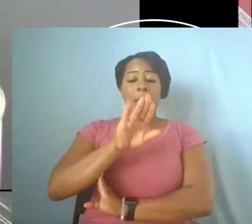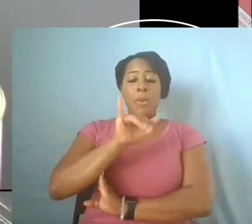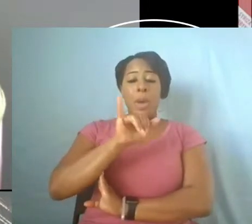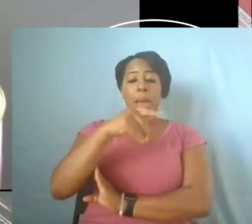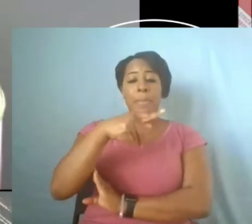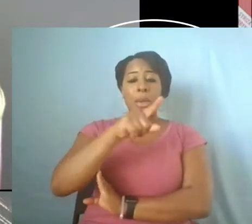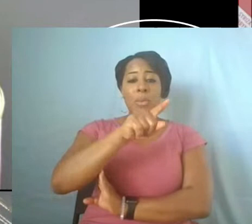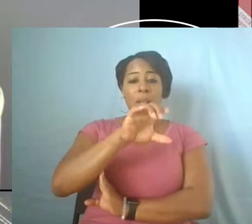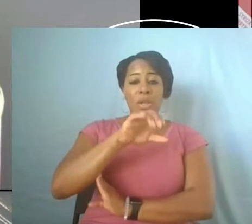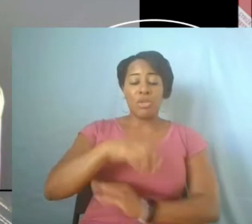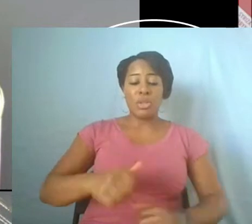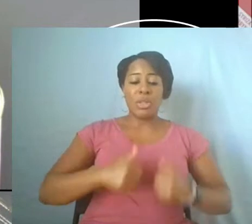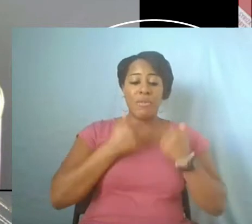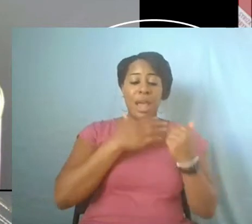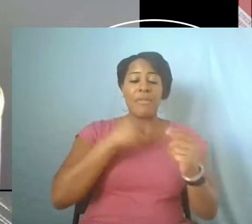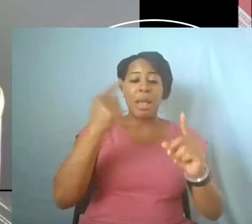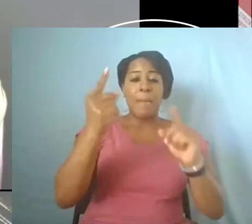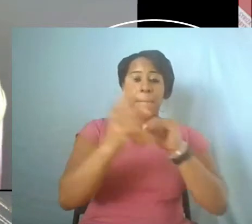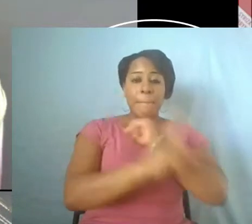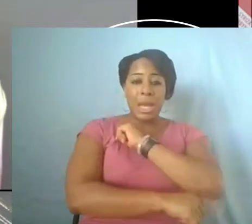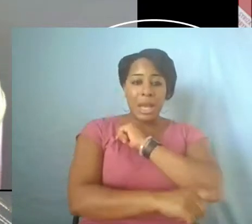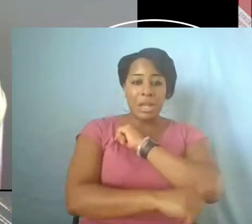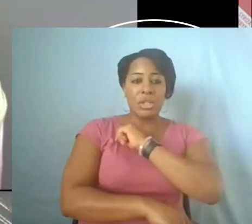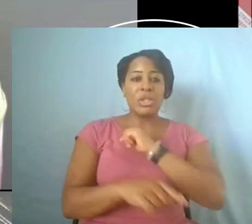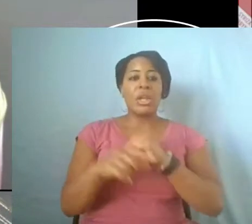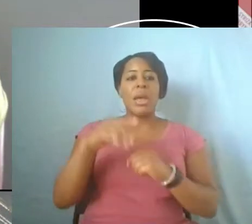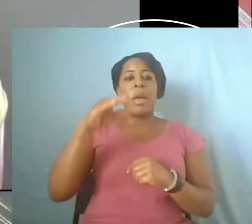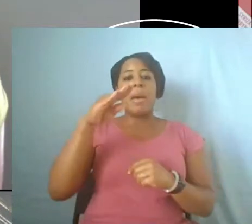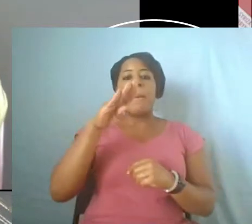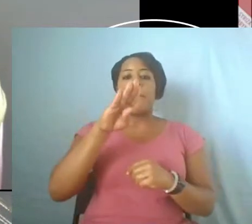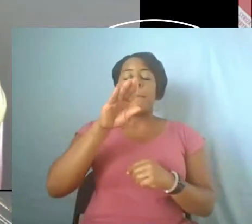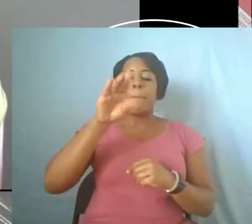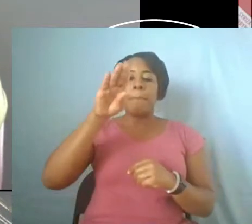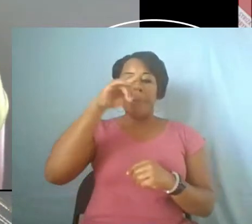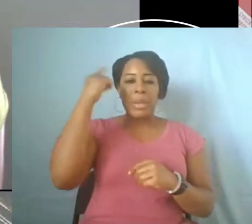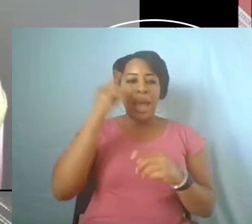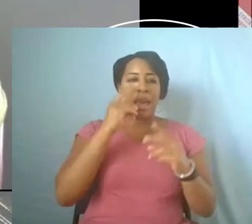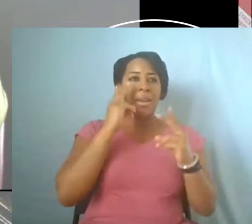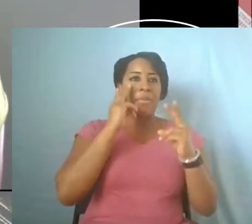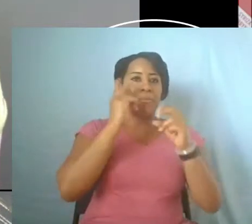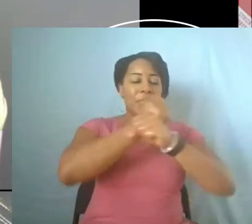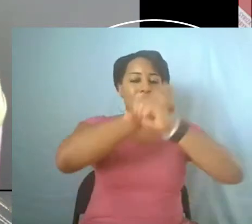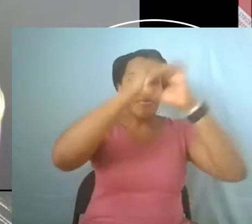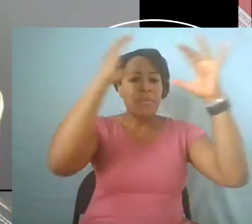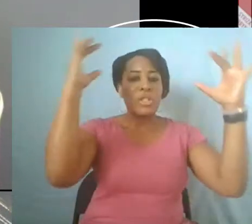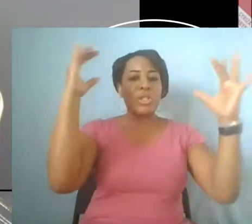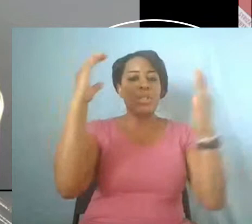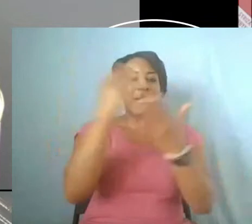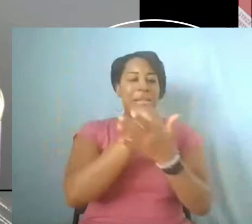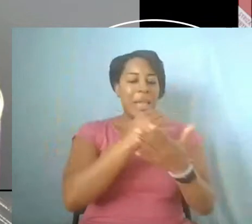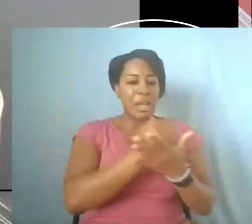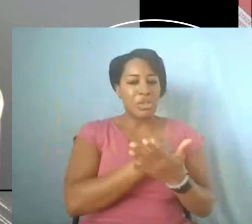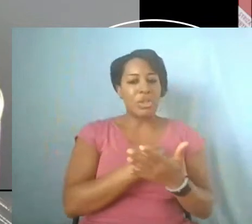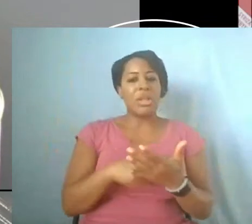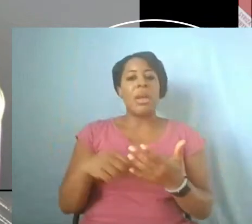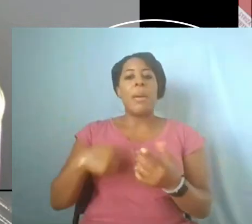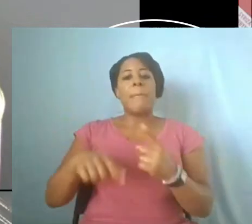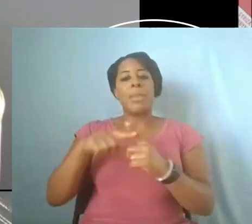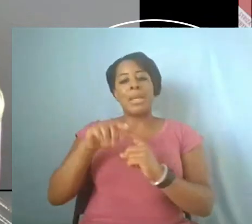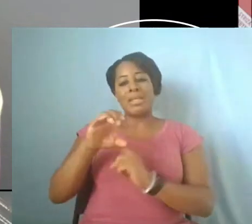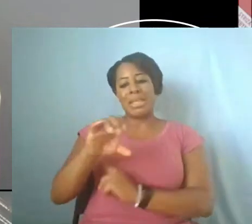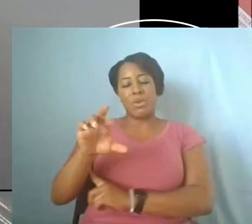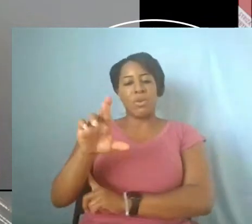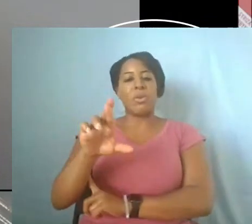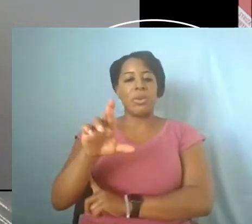All of Us or None, Black Visions Collective, Reclaim the Block, Song, Drum, and our very own Critical